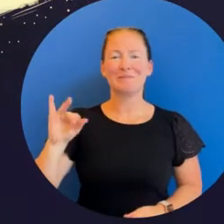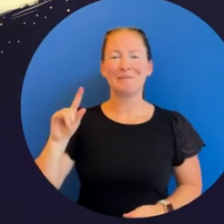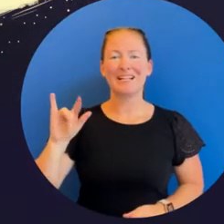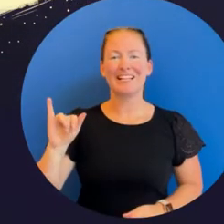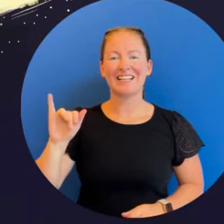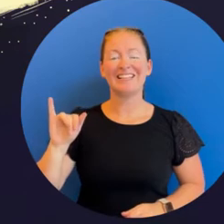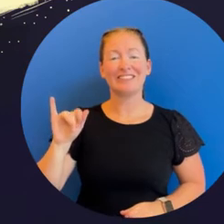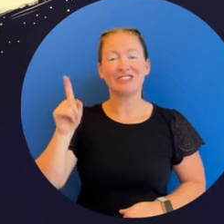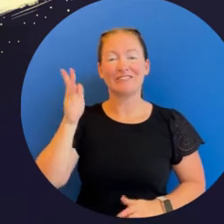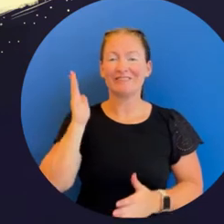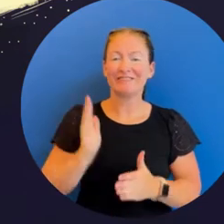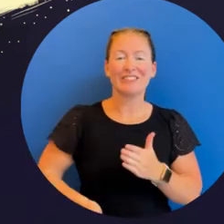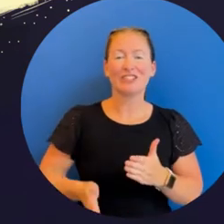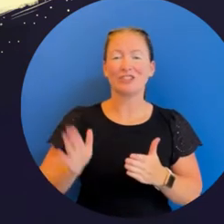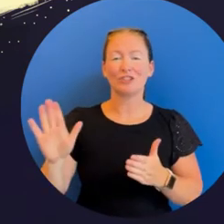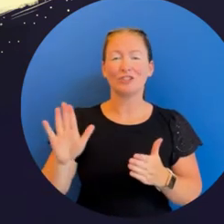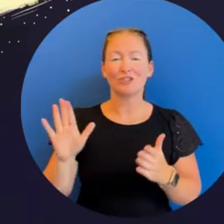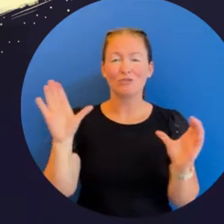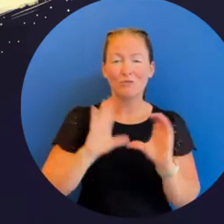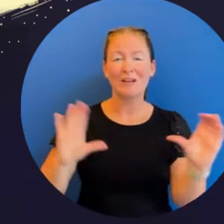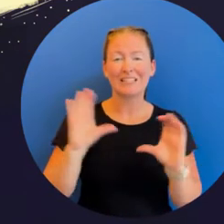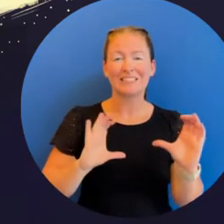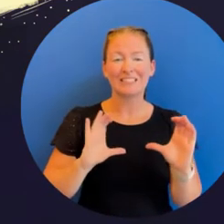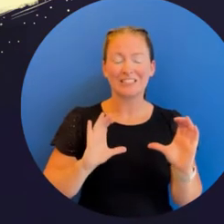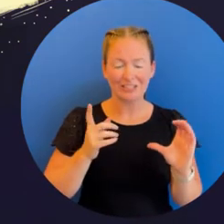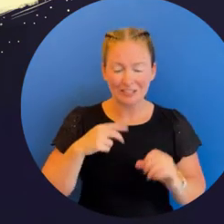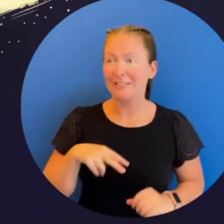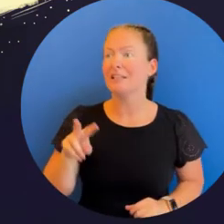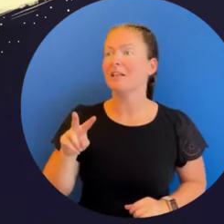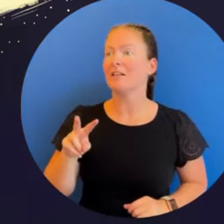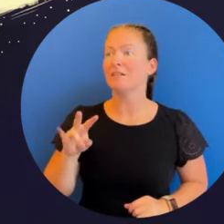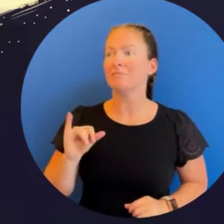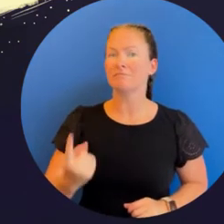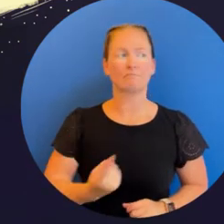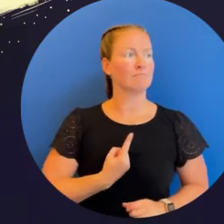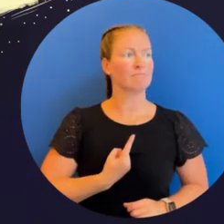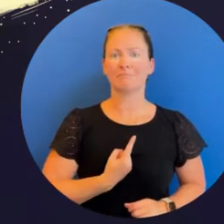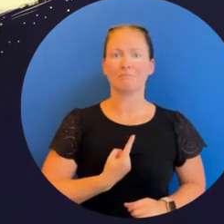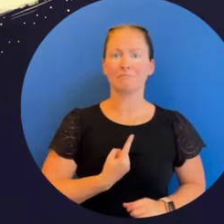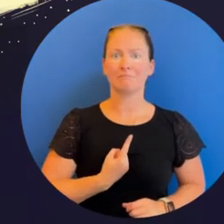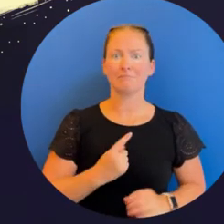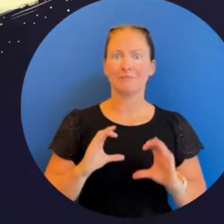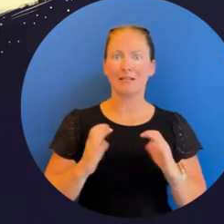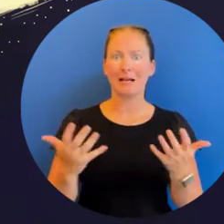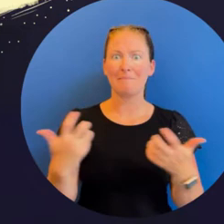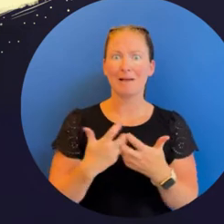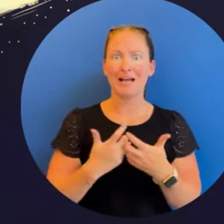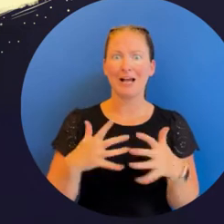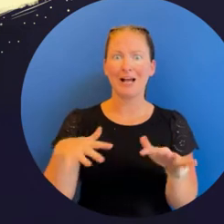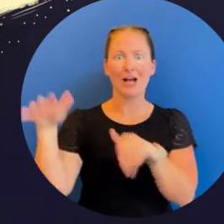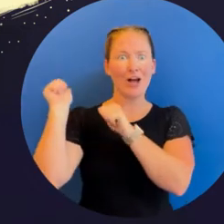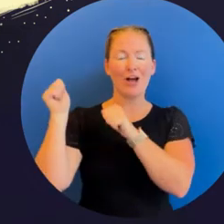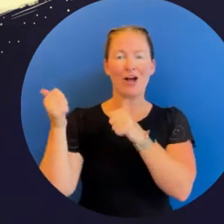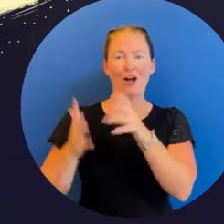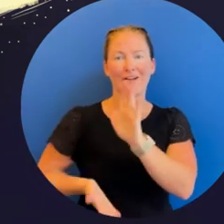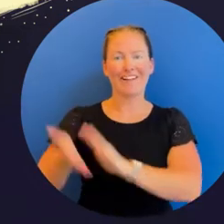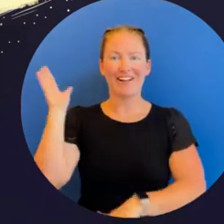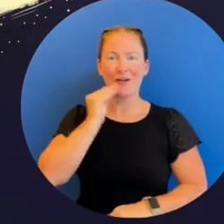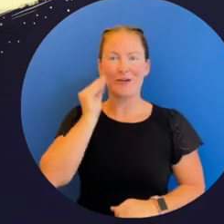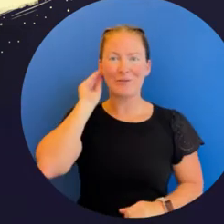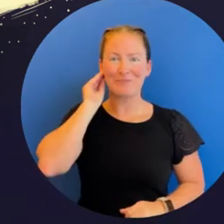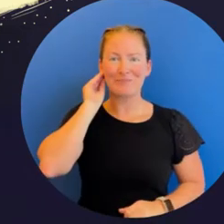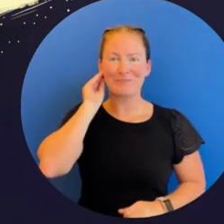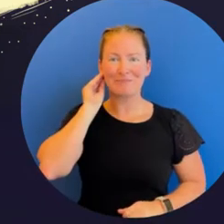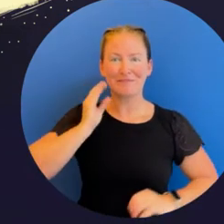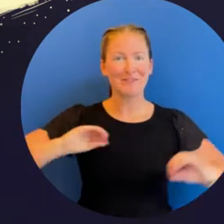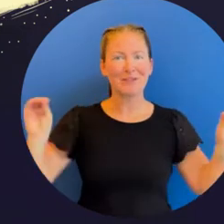done. She had finished her quest. She looked up from her work, still alone at her desk. All her classmates were gone, having